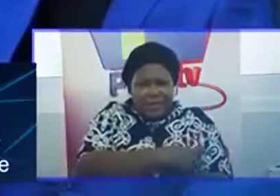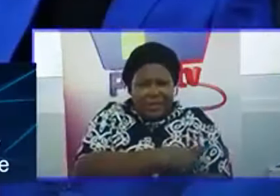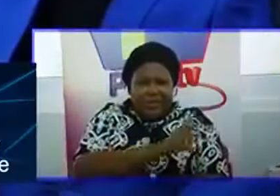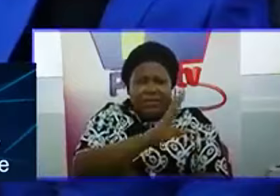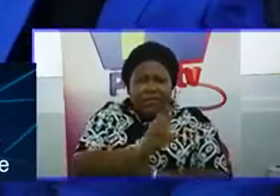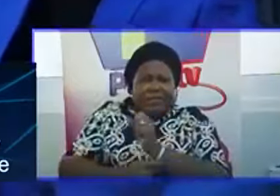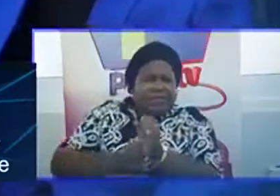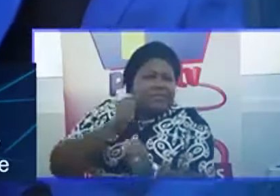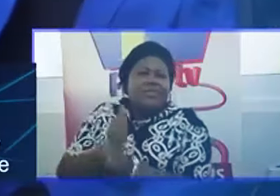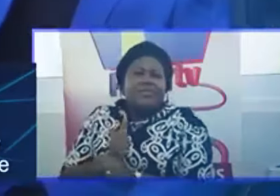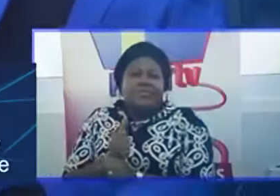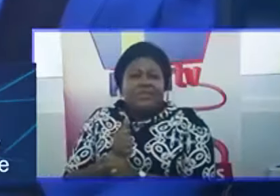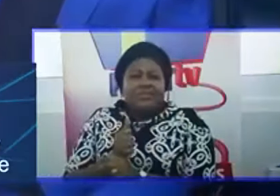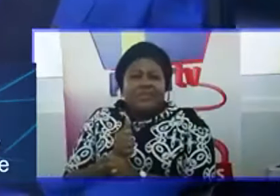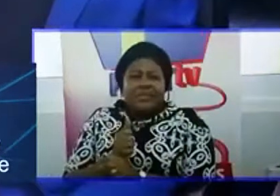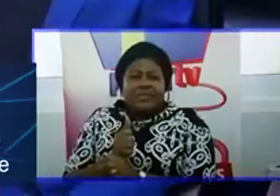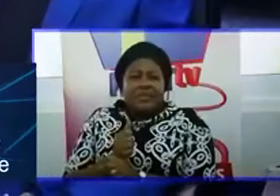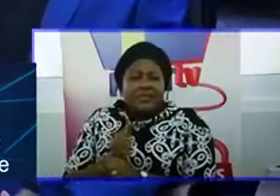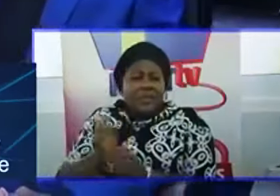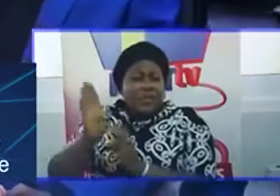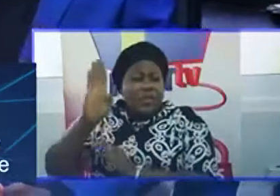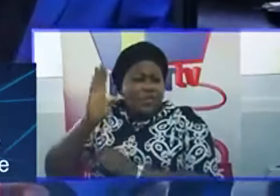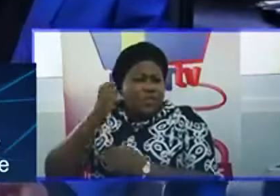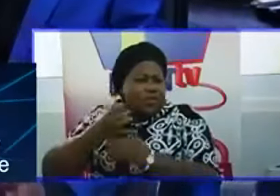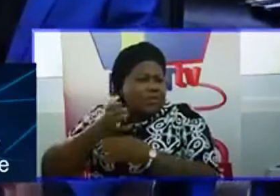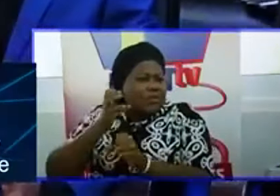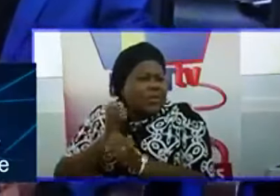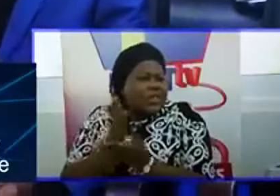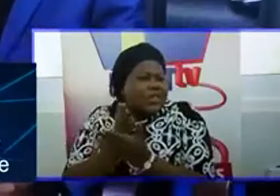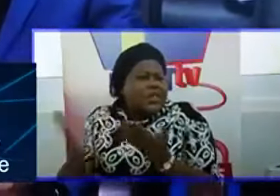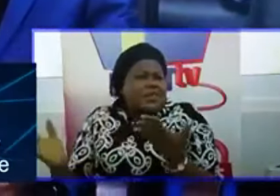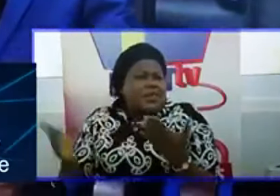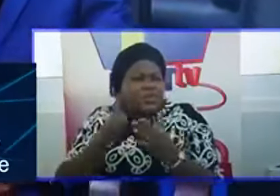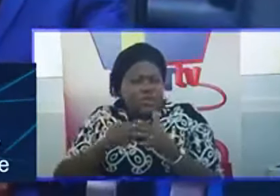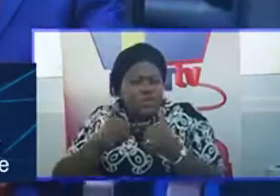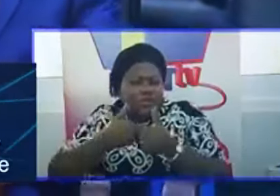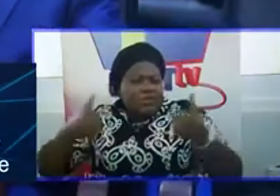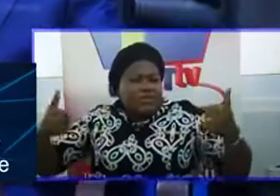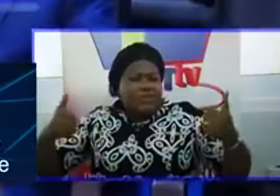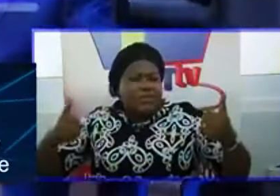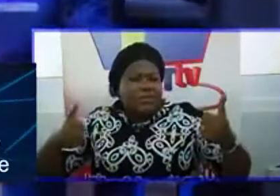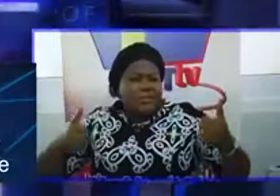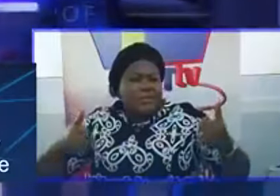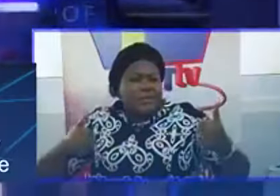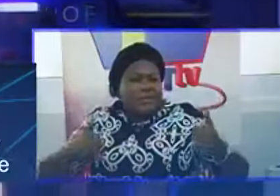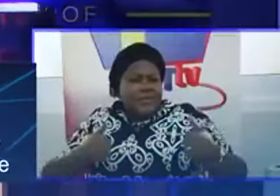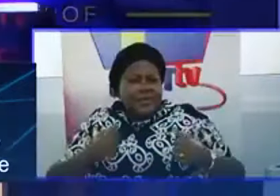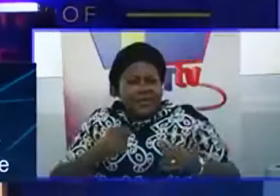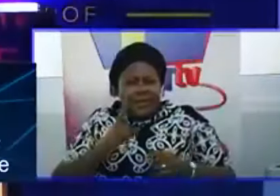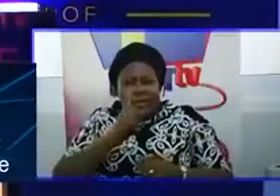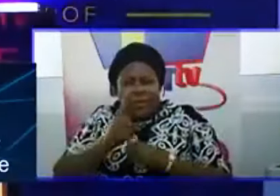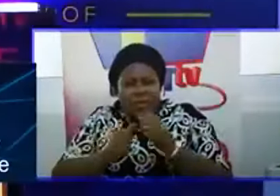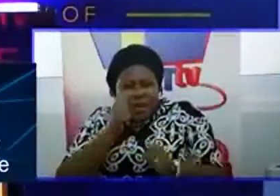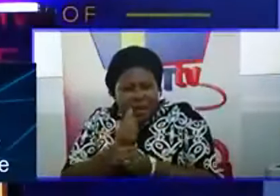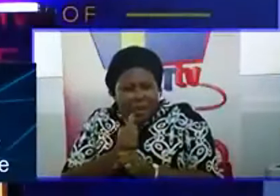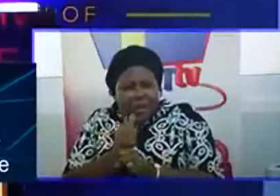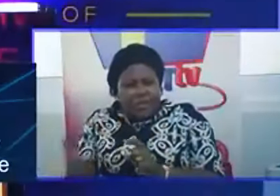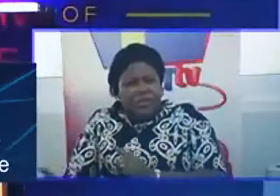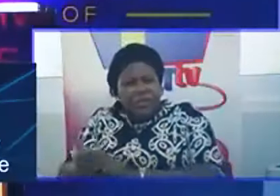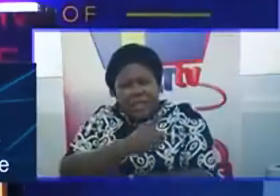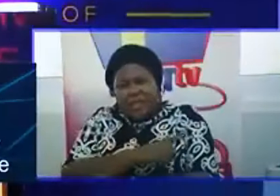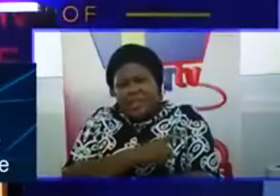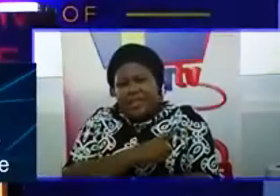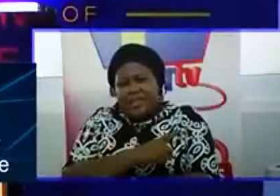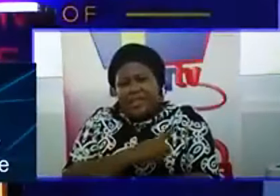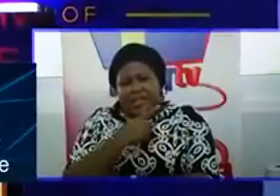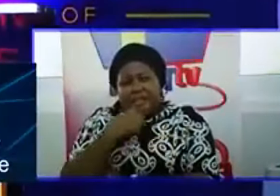create something to mark seasons, days, and years. And let them be lights in the expanse